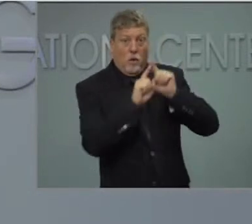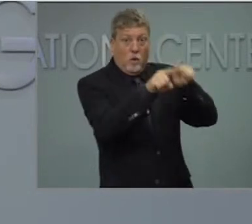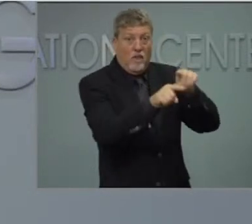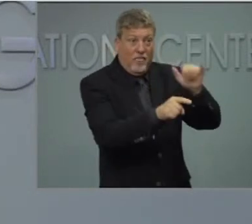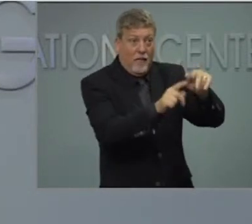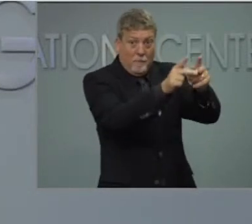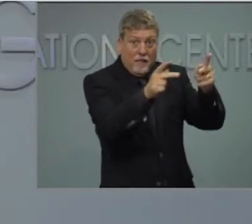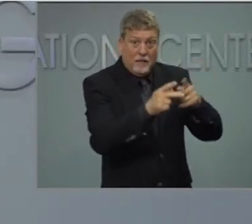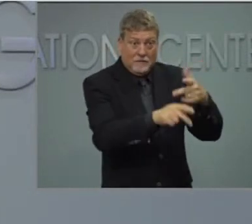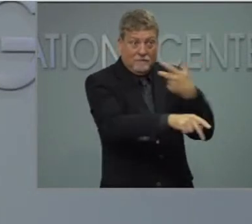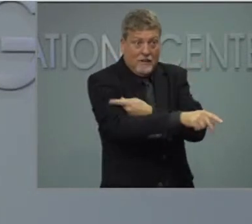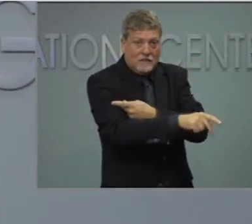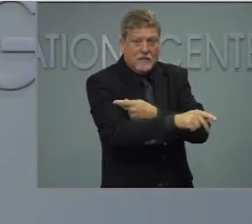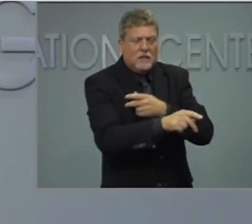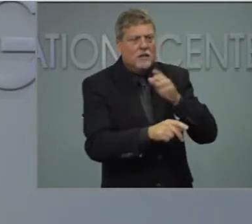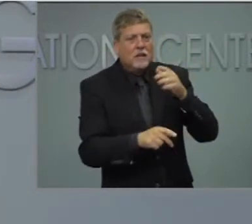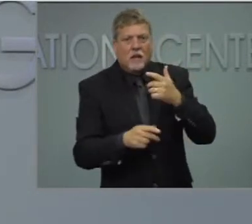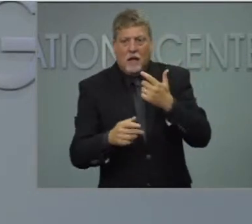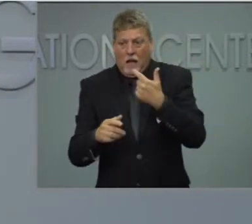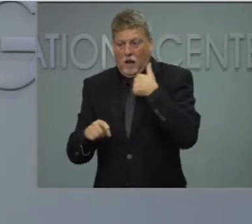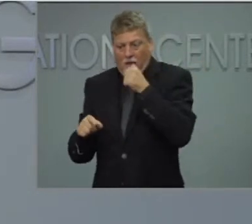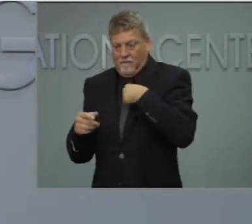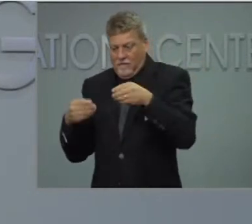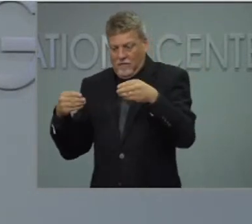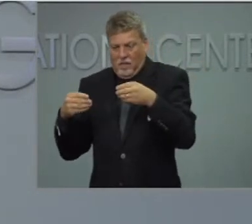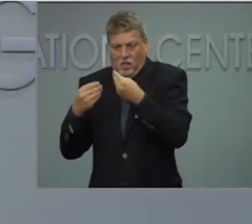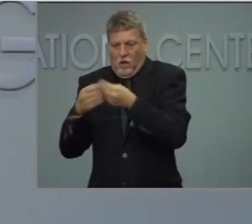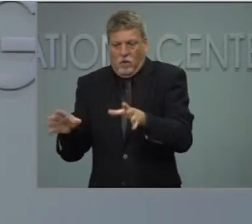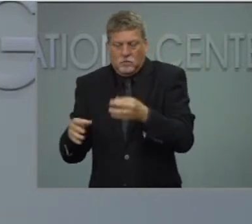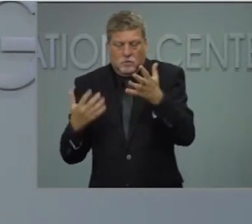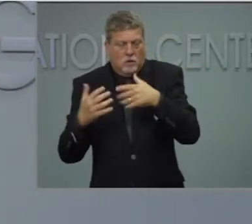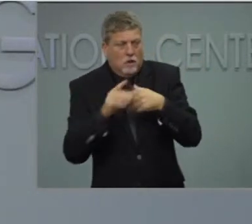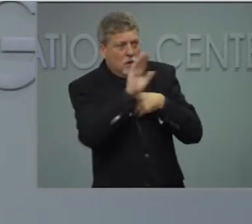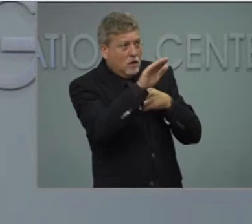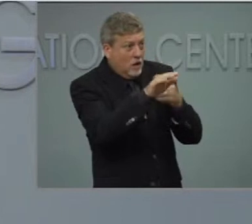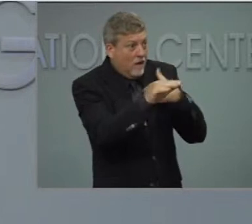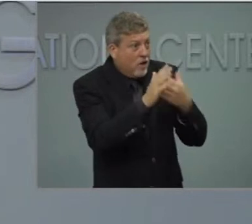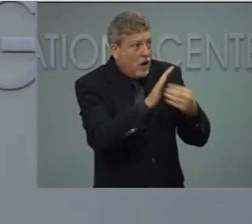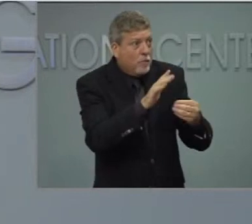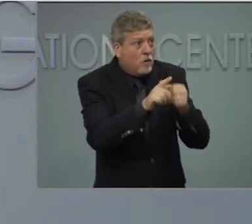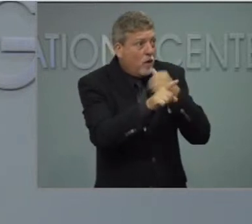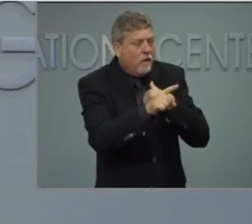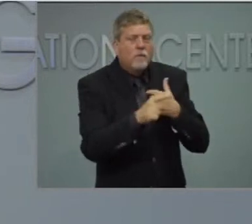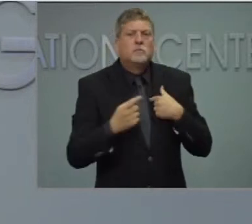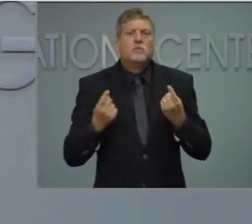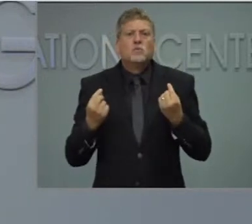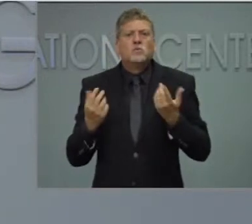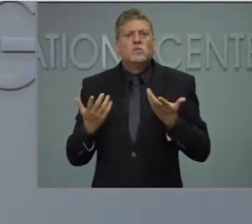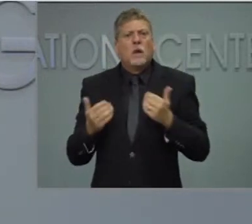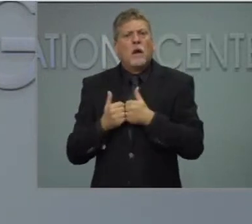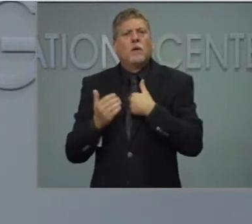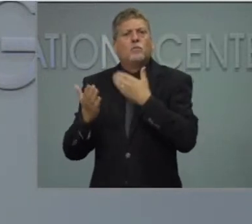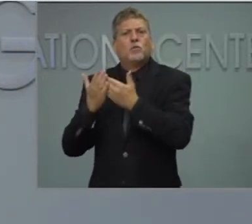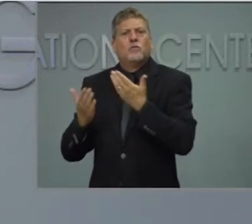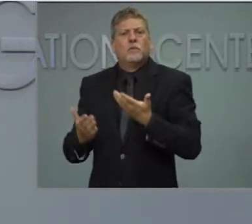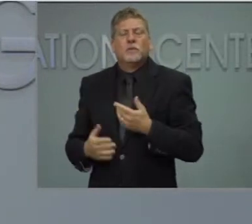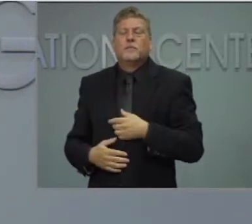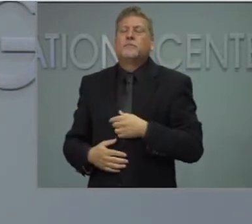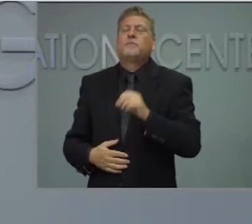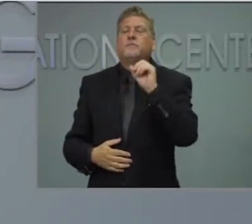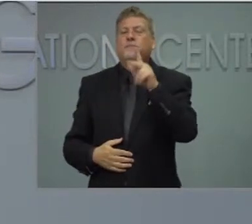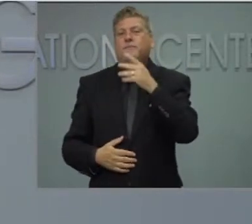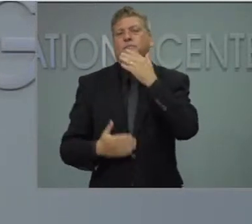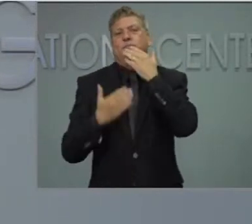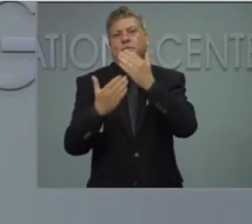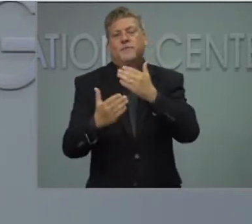vaccination verifications are not in the state database? Rose, thanks for that question. So first, I would say that